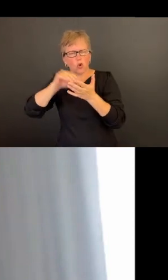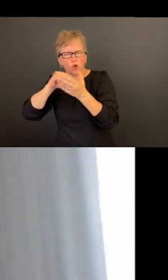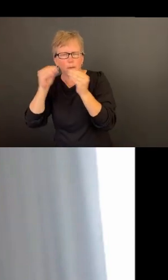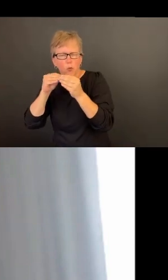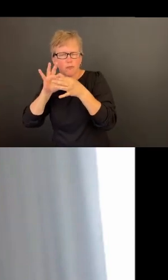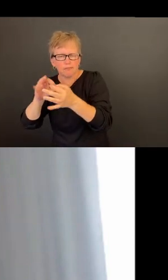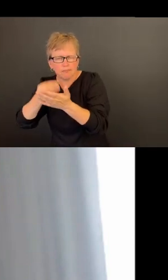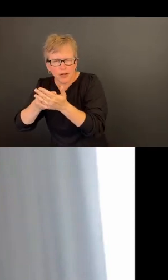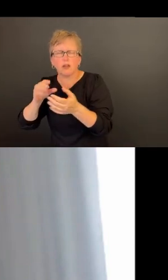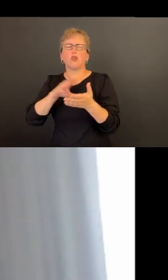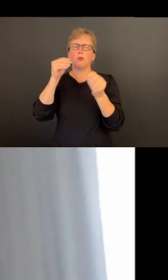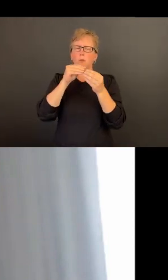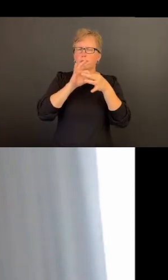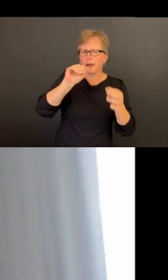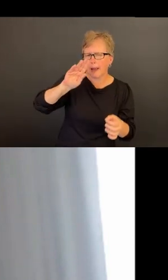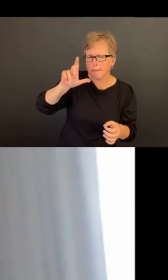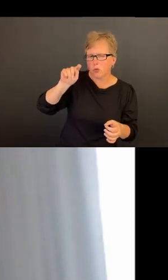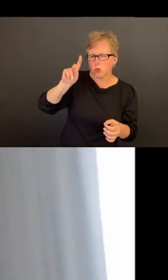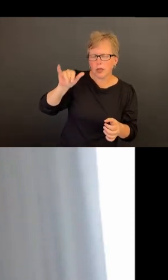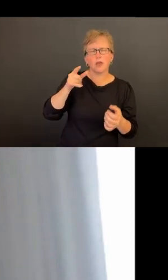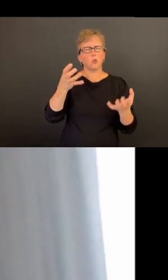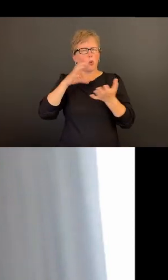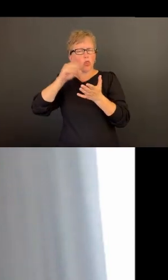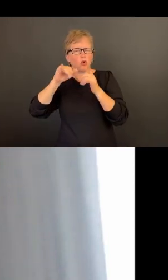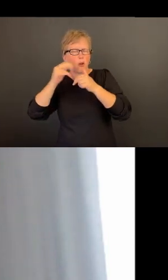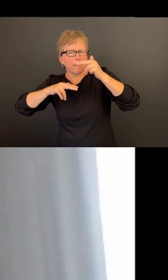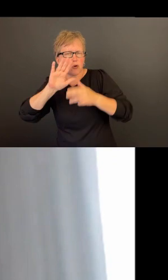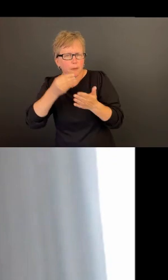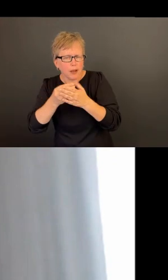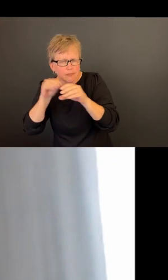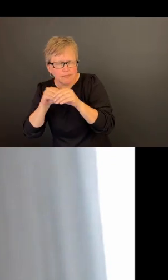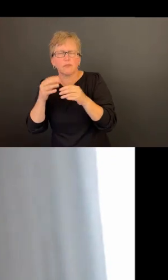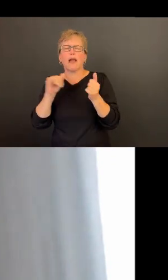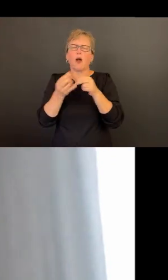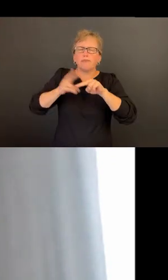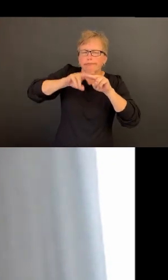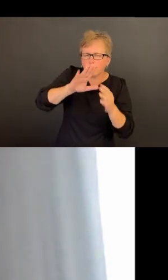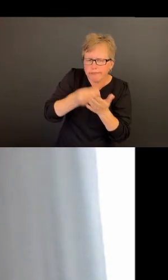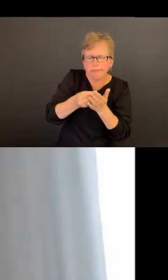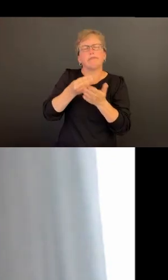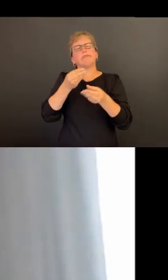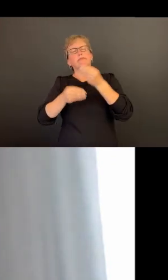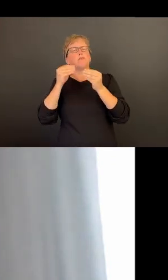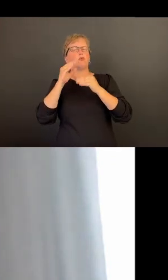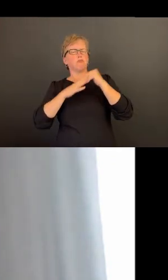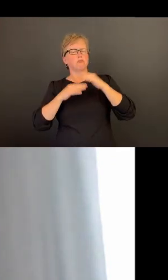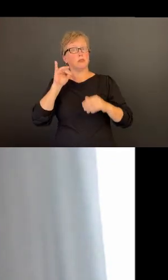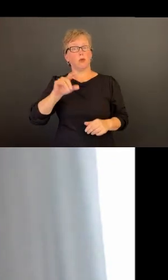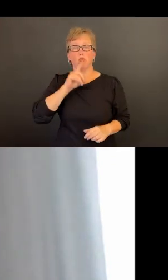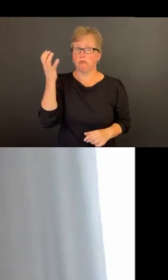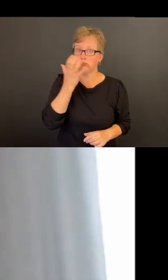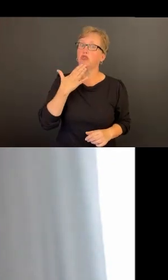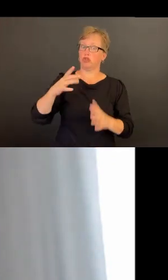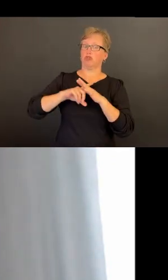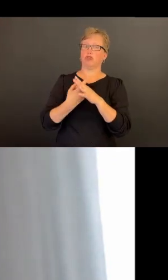that. So before I turn it over to Mark, I just really want to encourage everyone on this call. The first thing I'll do is congratulate you, because coming to